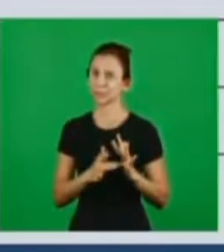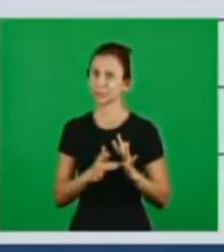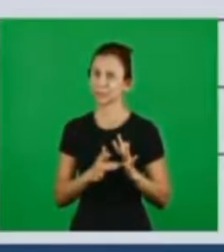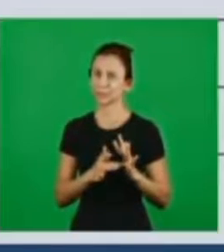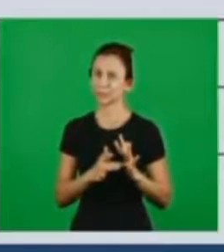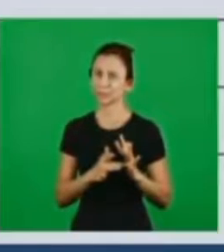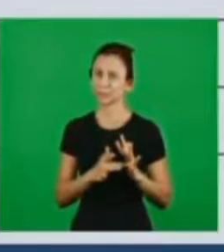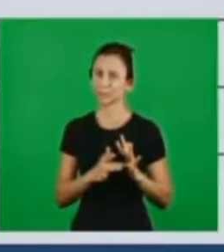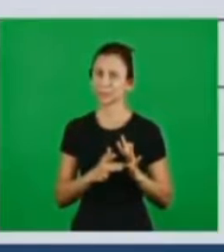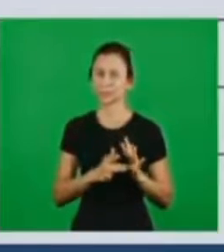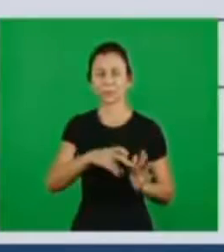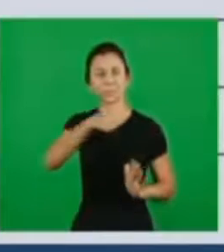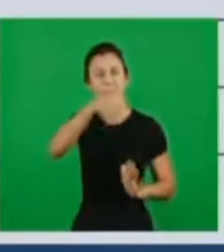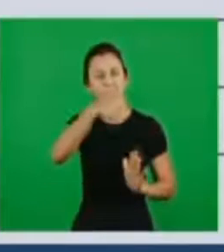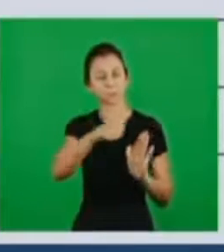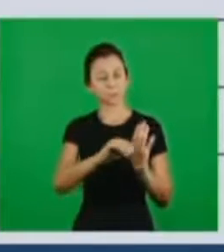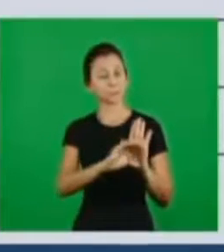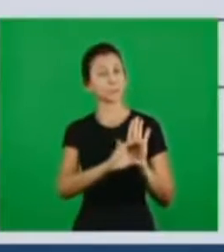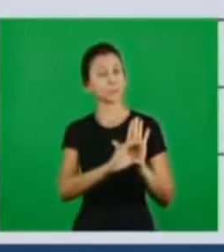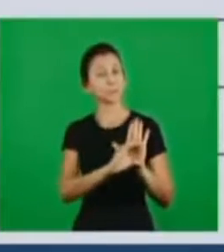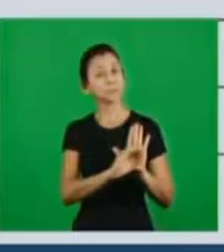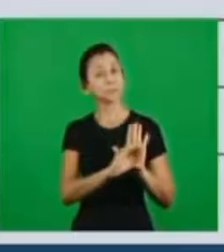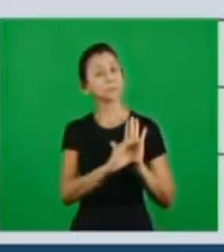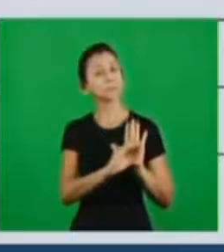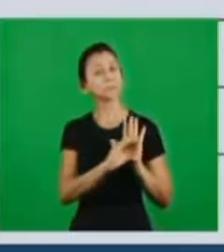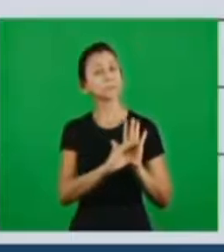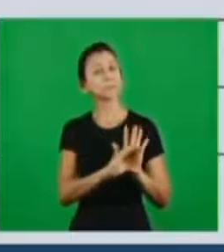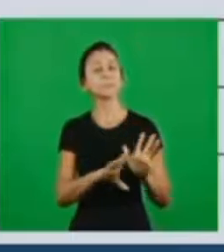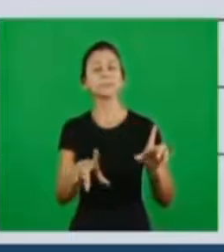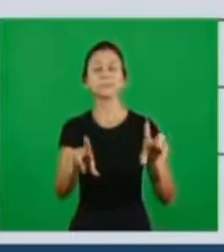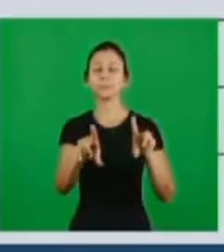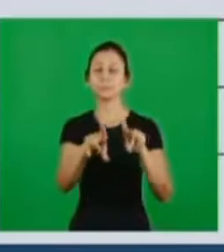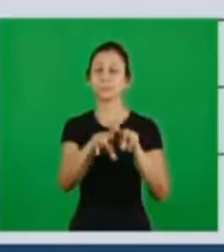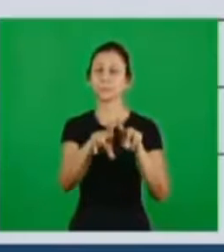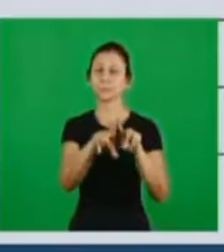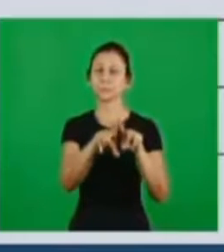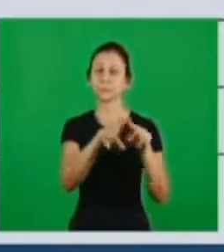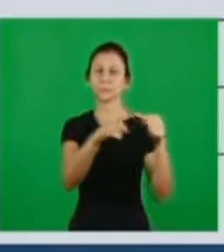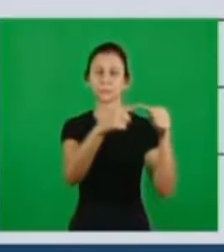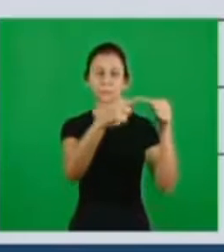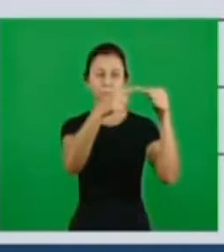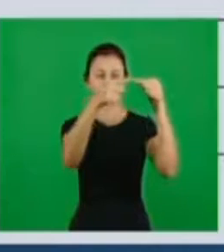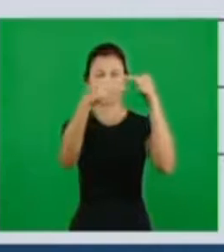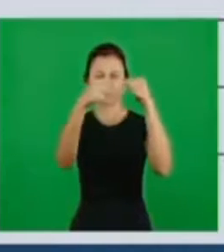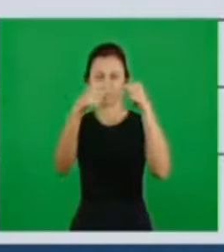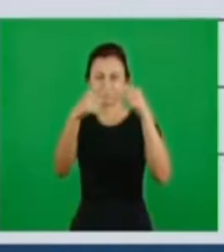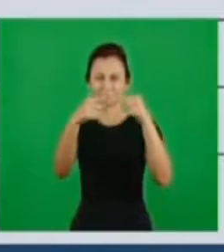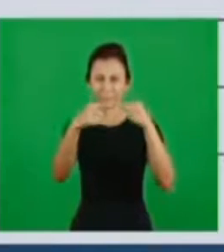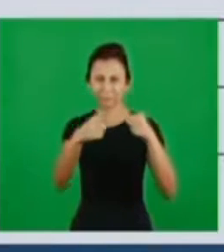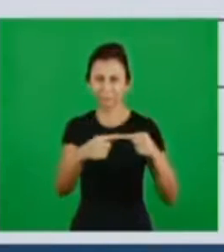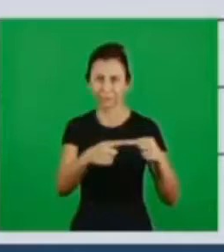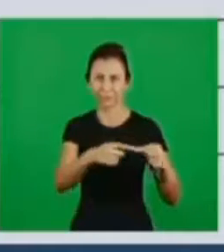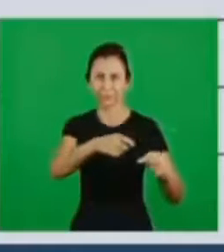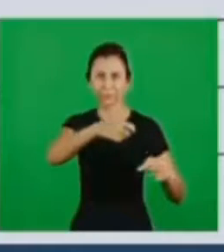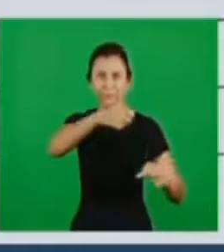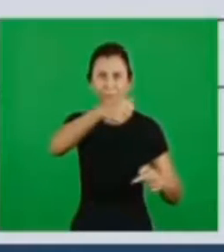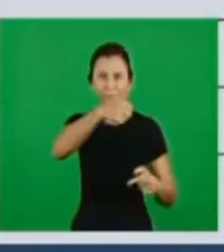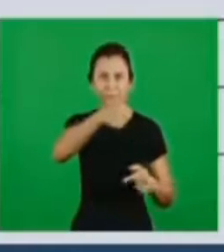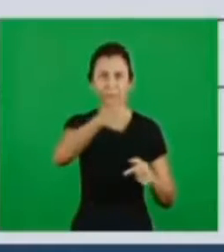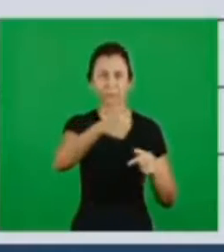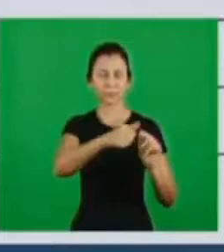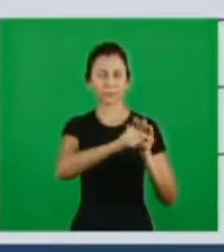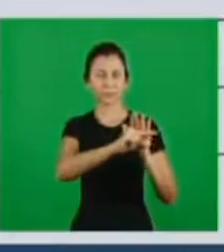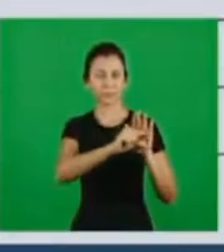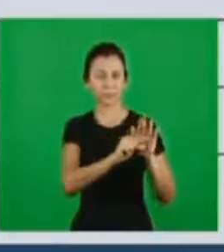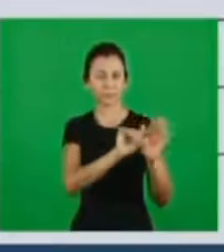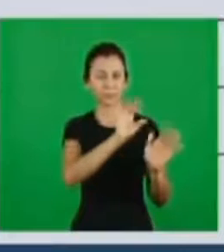which is the first chapter, is also mentioned on the first verse of each